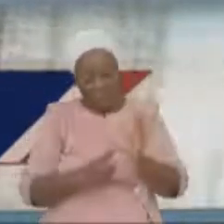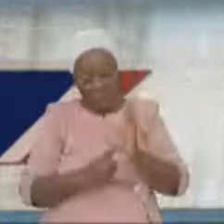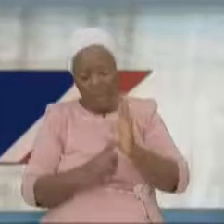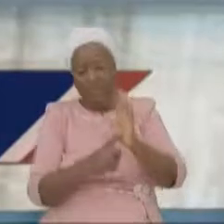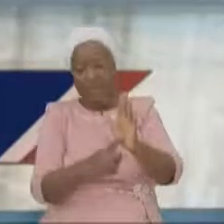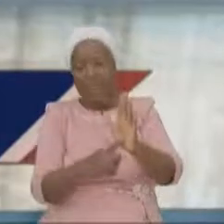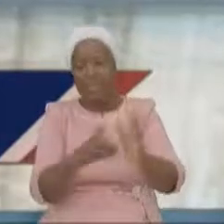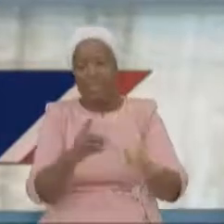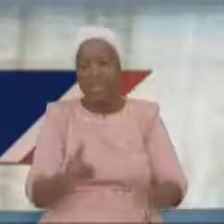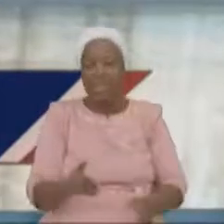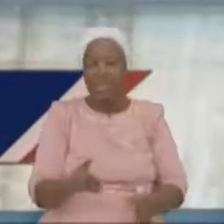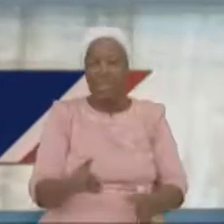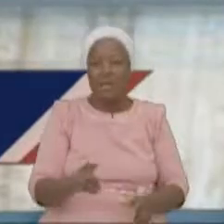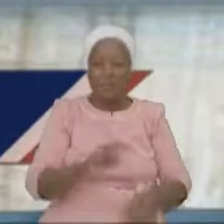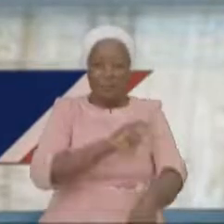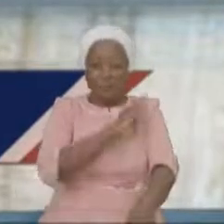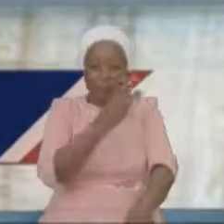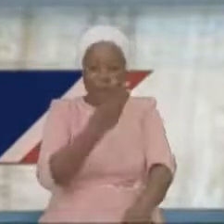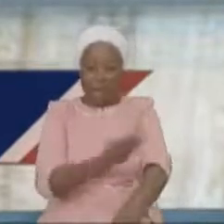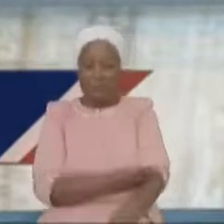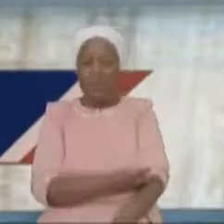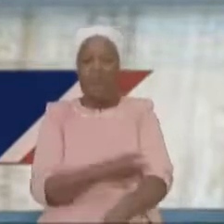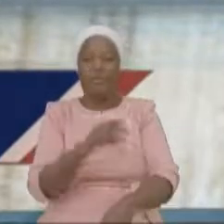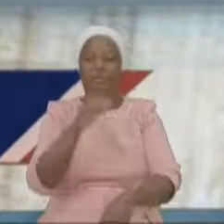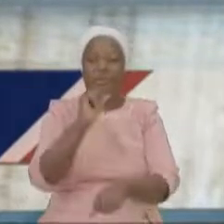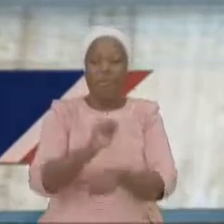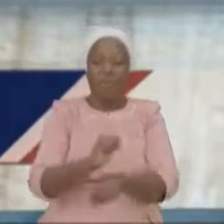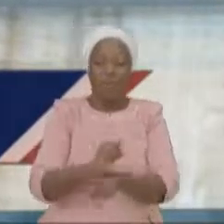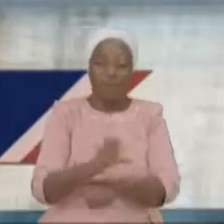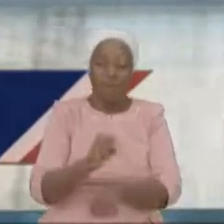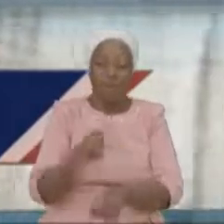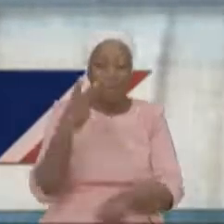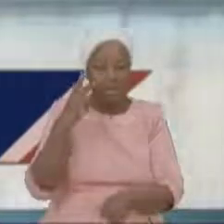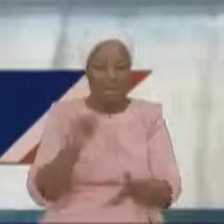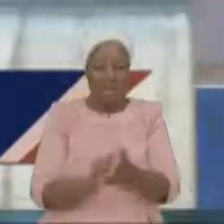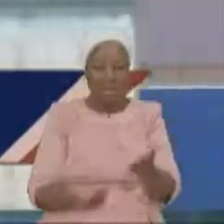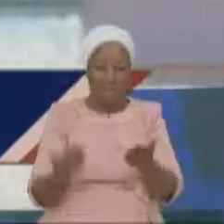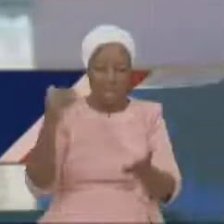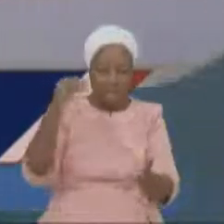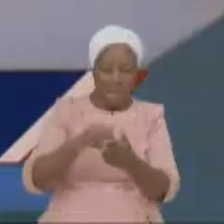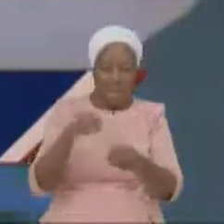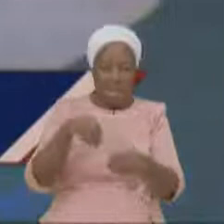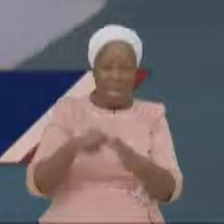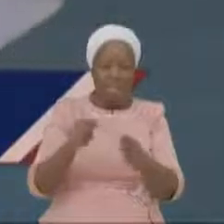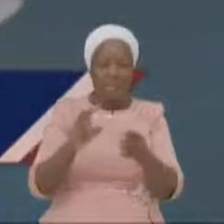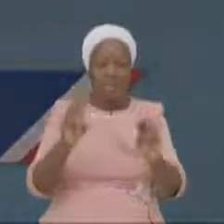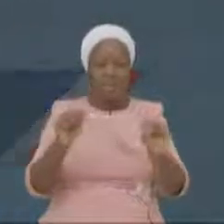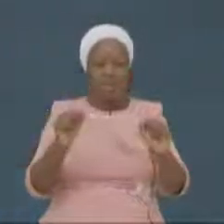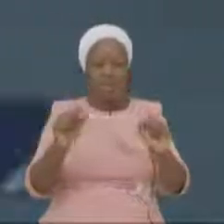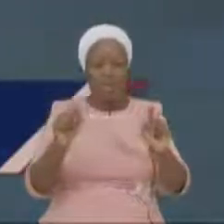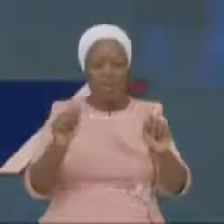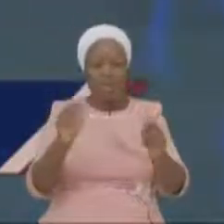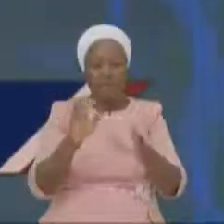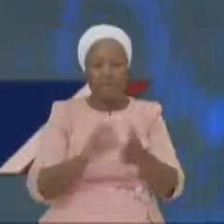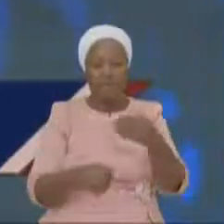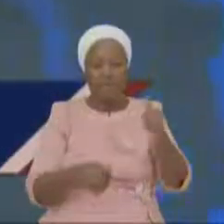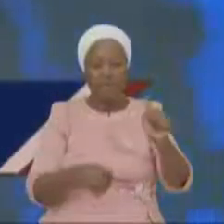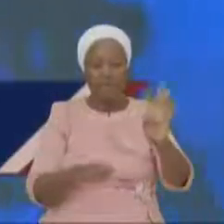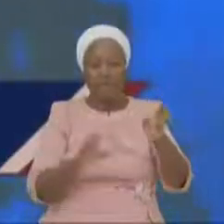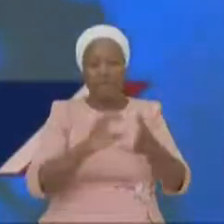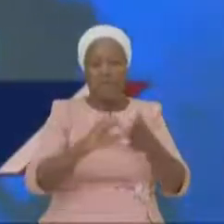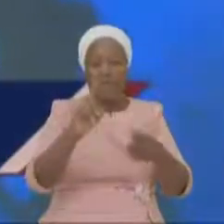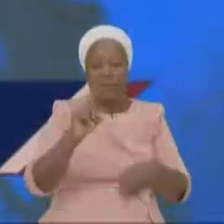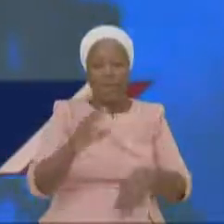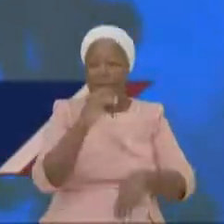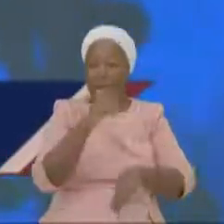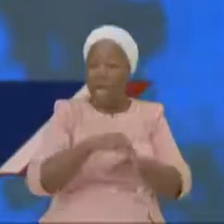manifested mighty works. Look at that again in Matthew chapter 14, verse 1. At